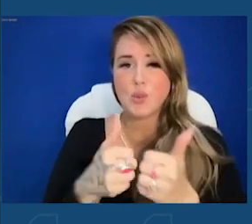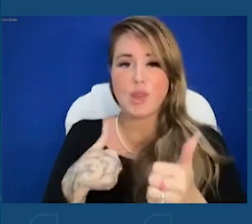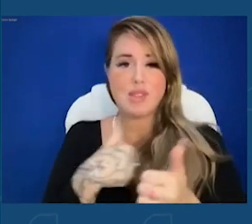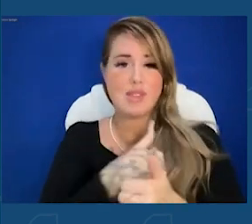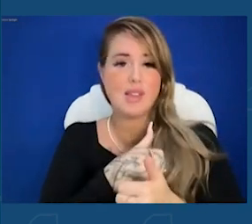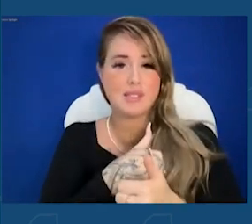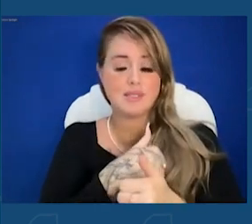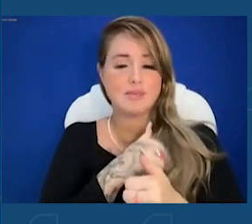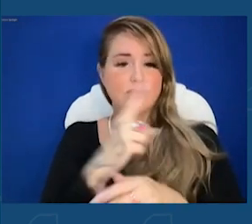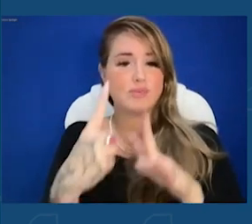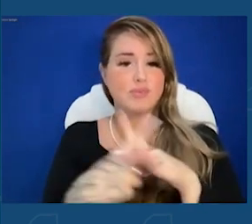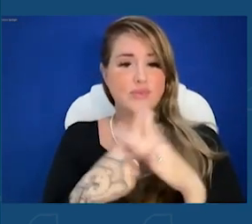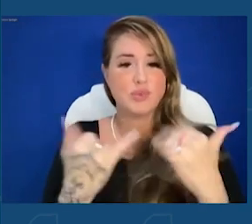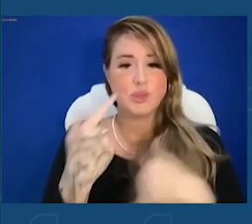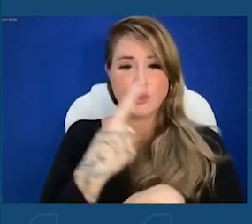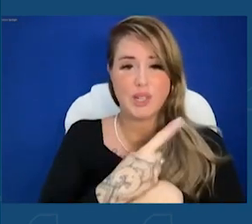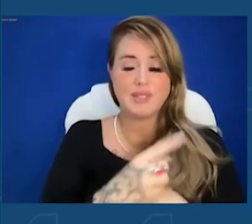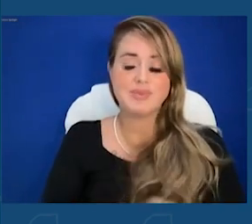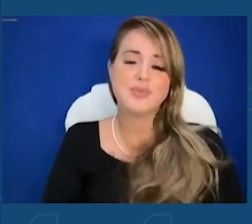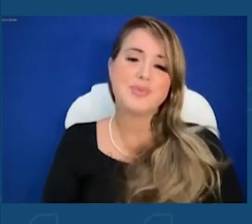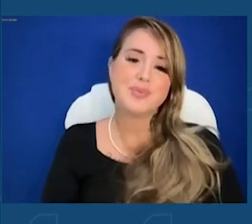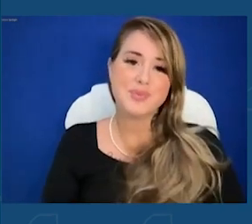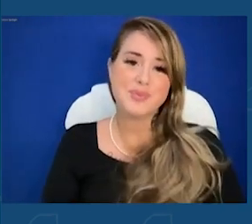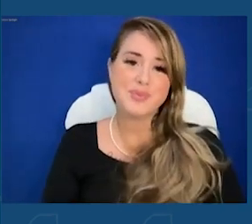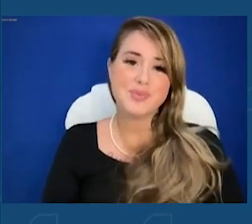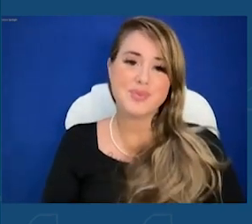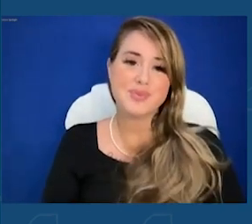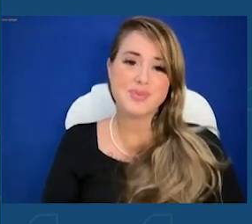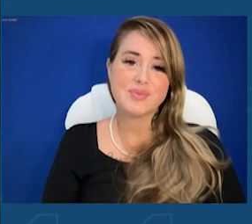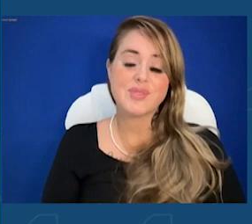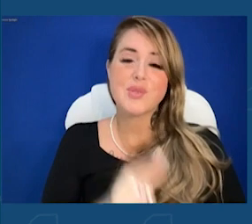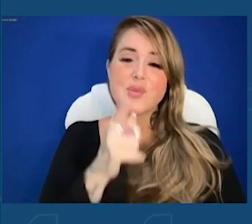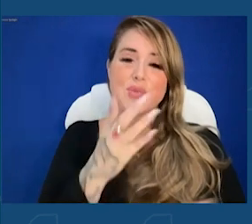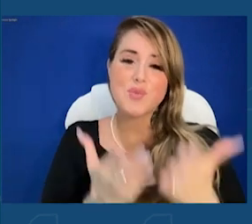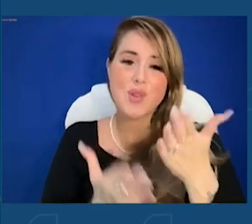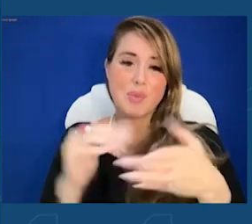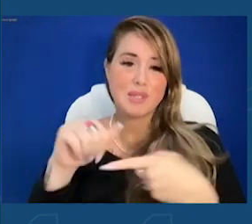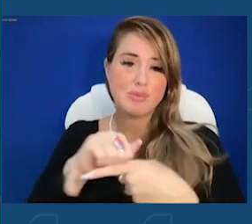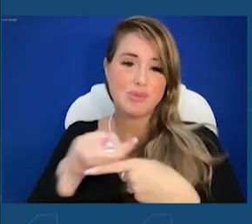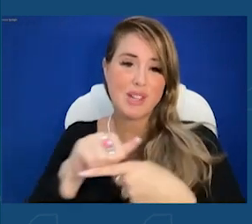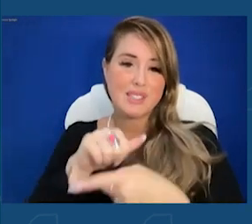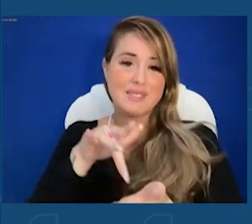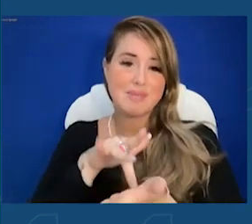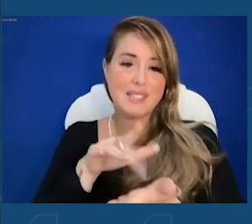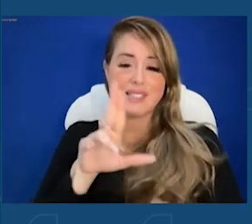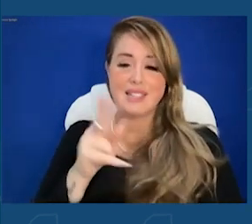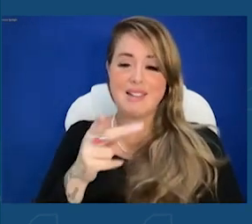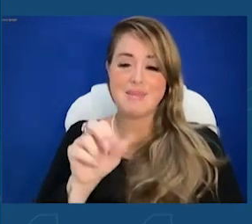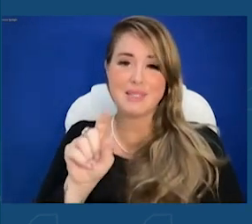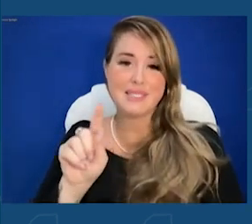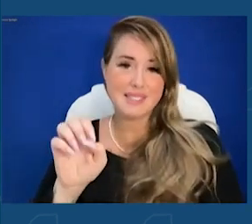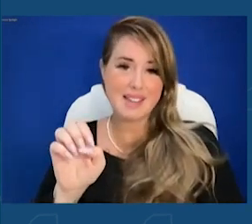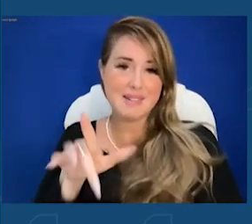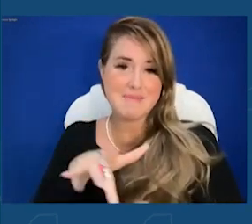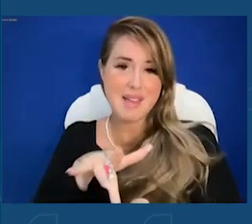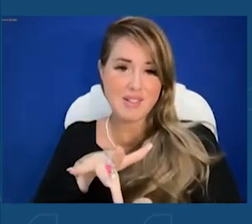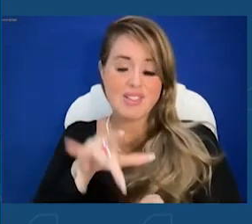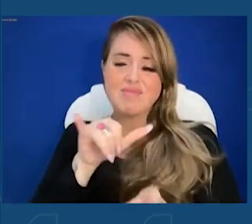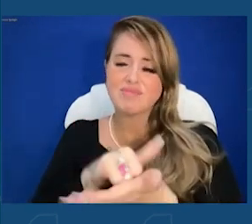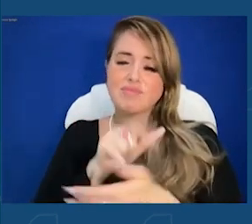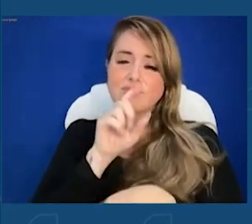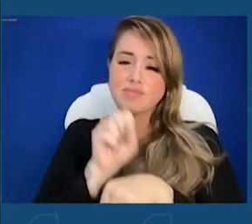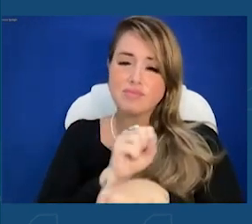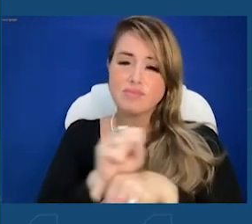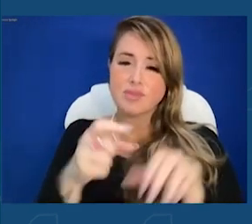attendance today, who proudly practice medicine at Upstate Medical. It's truly a testimony